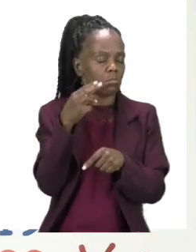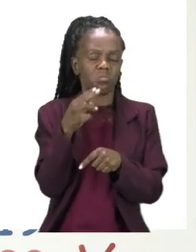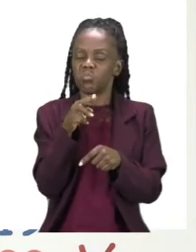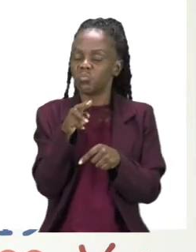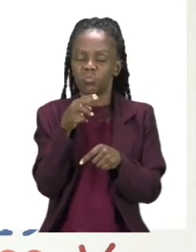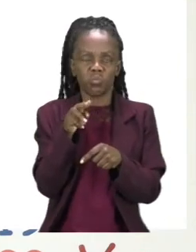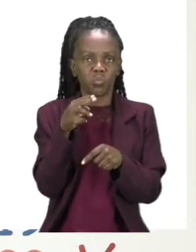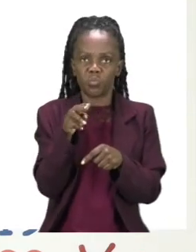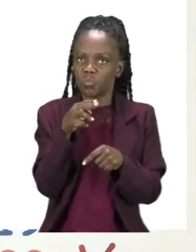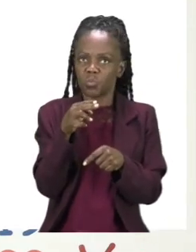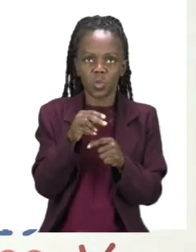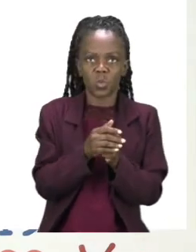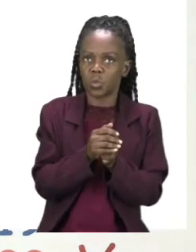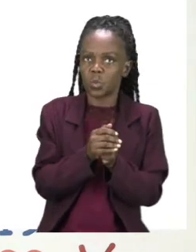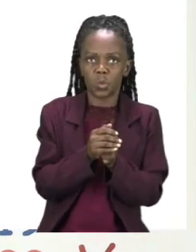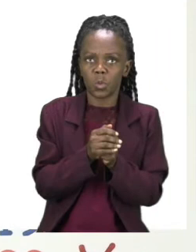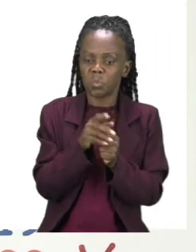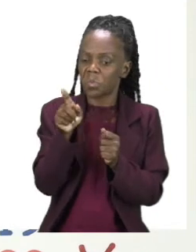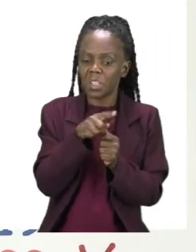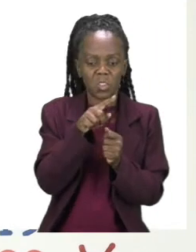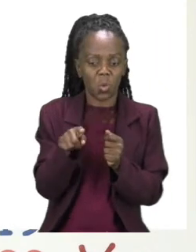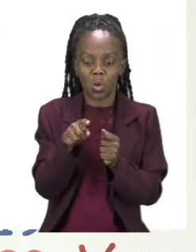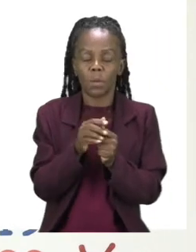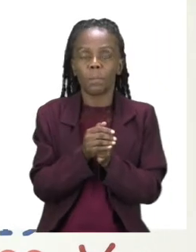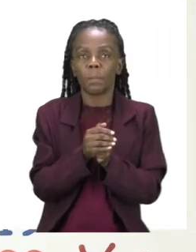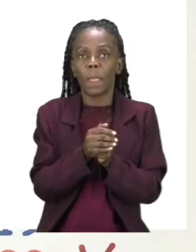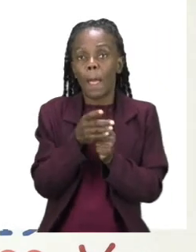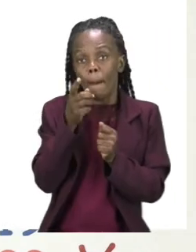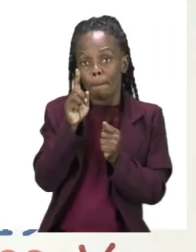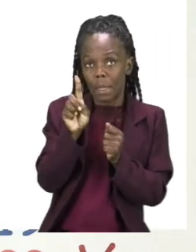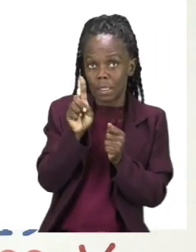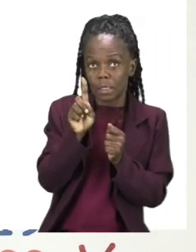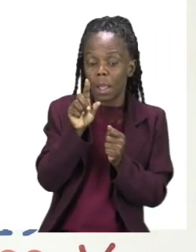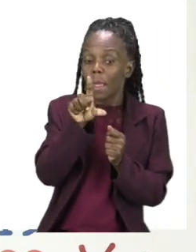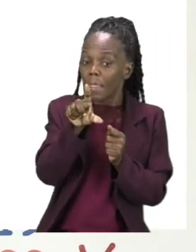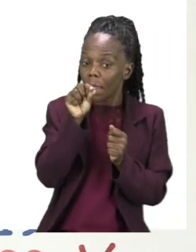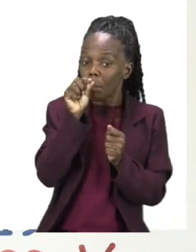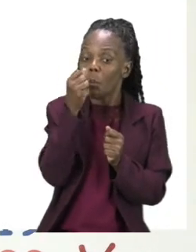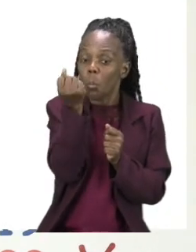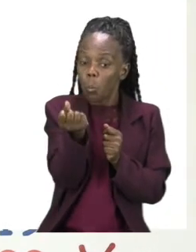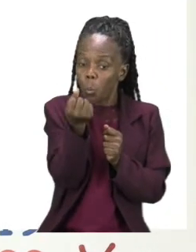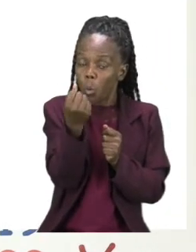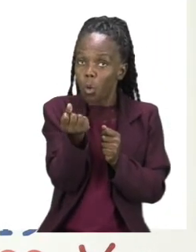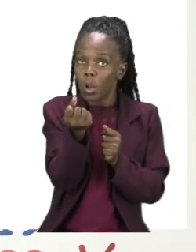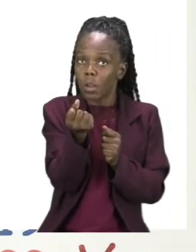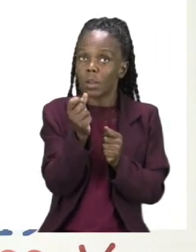to do with it. But if I say the ball